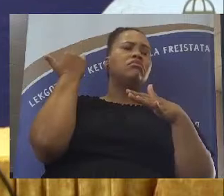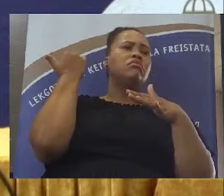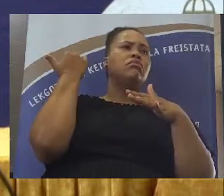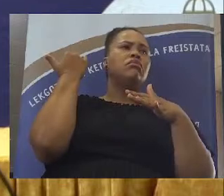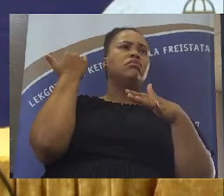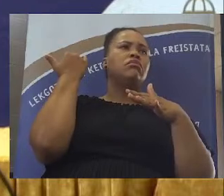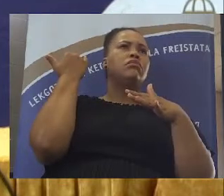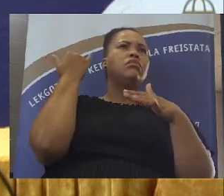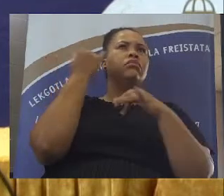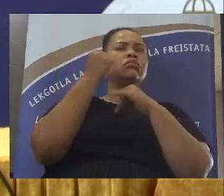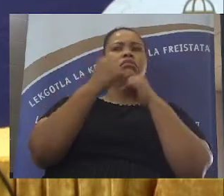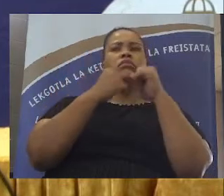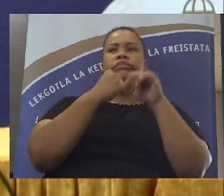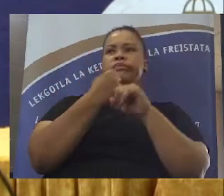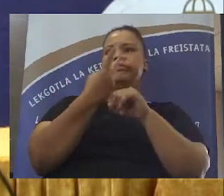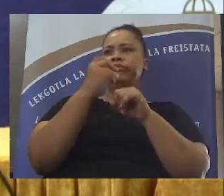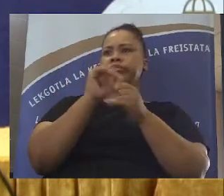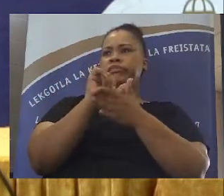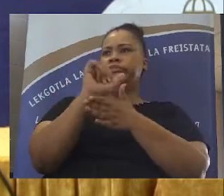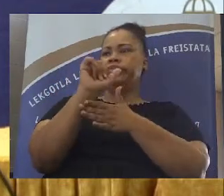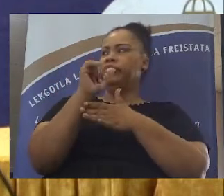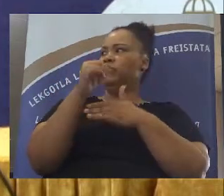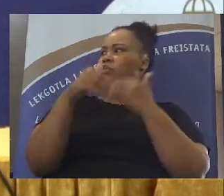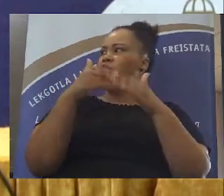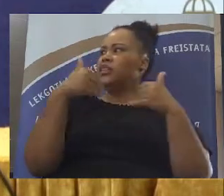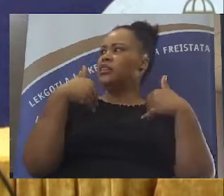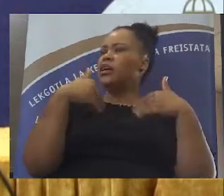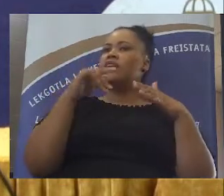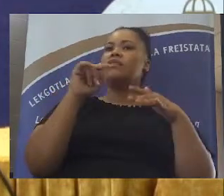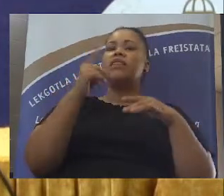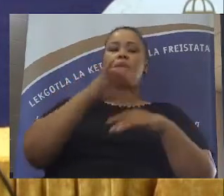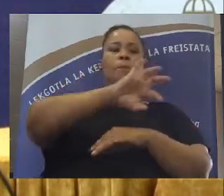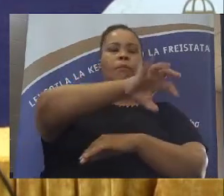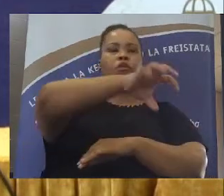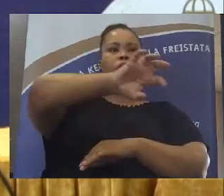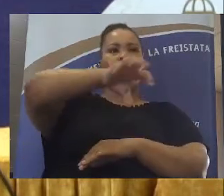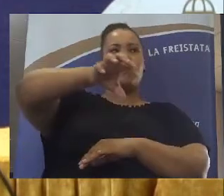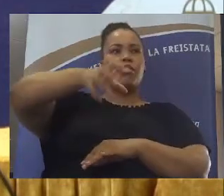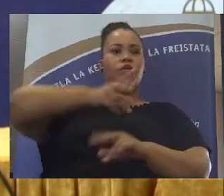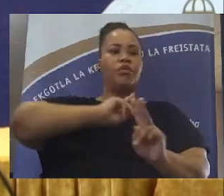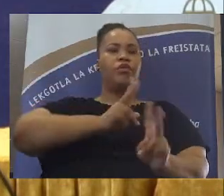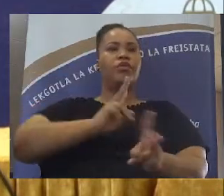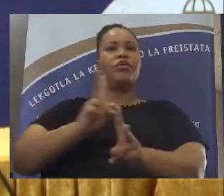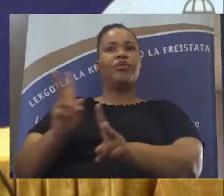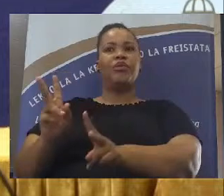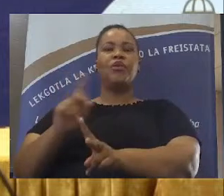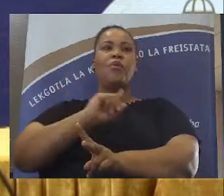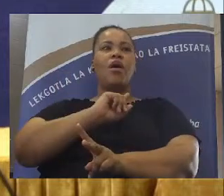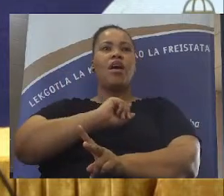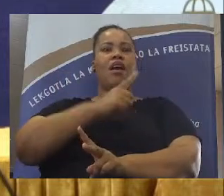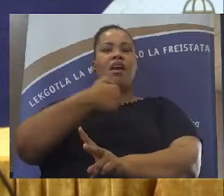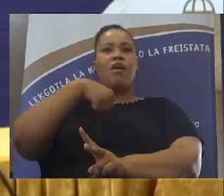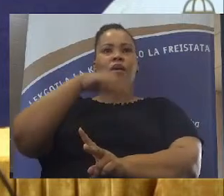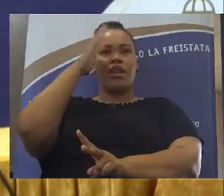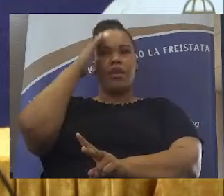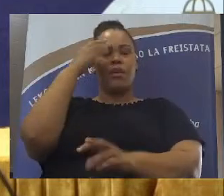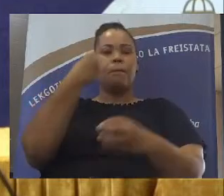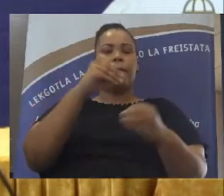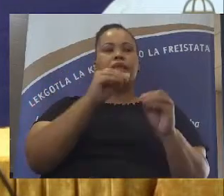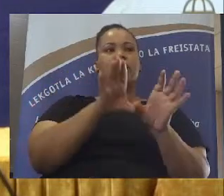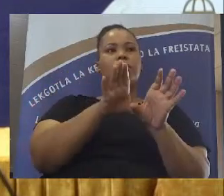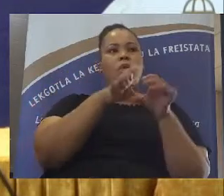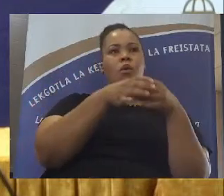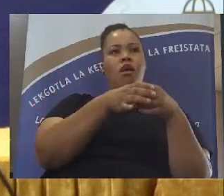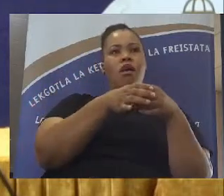far as 2016. First, we went to all the provinces, because we know that when it comes to small businesses,